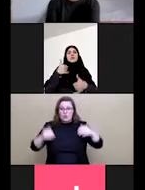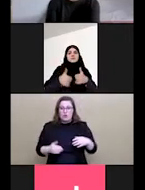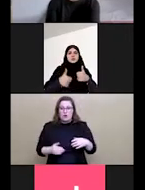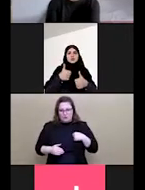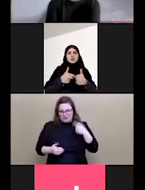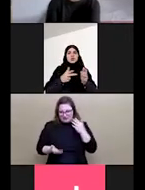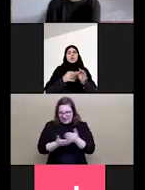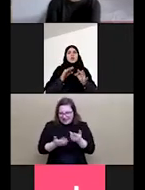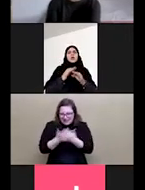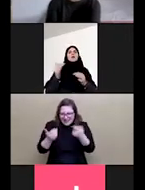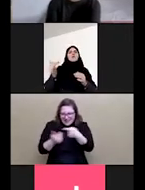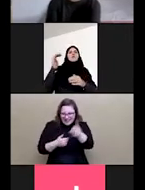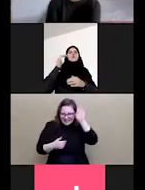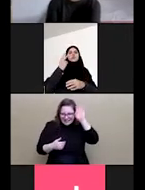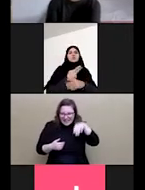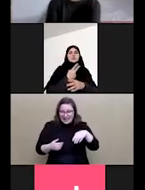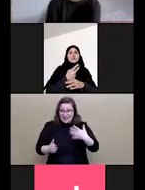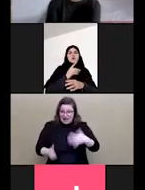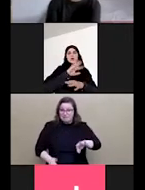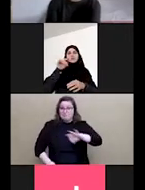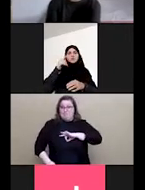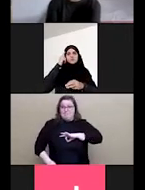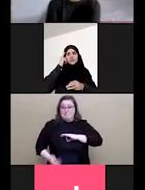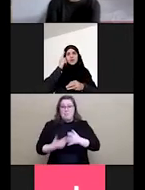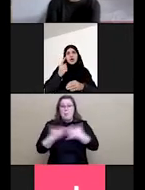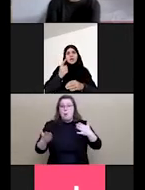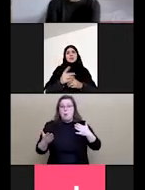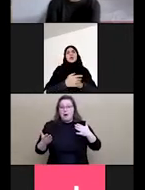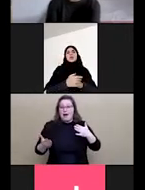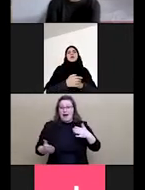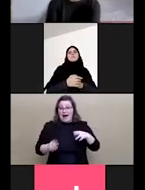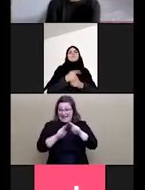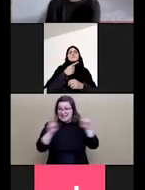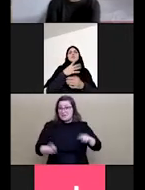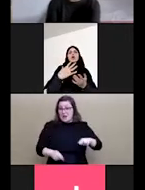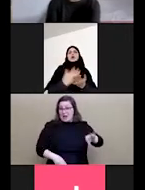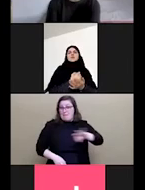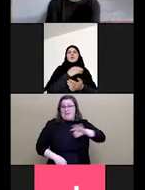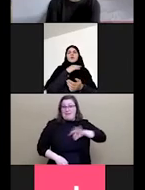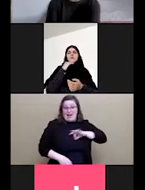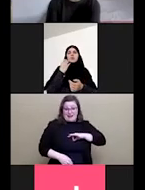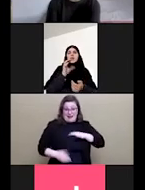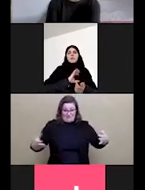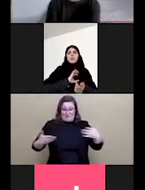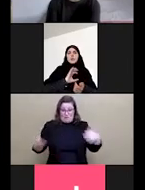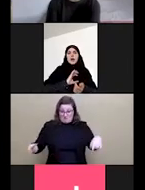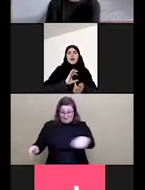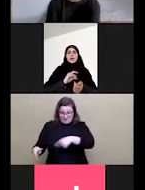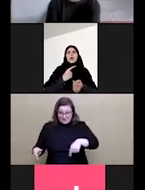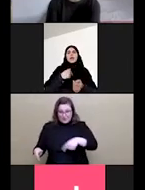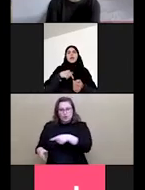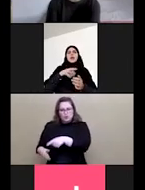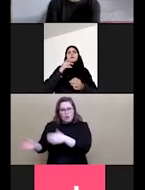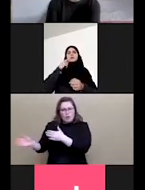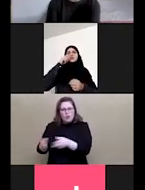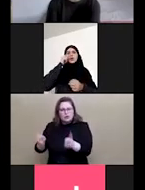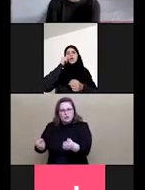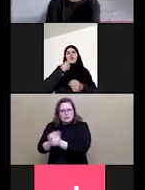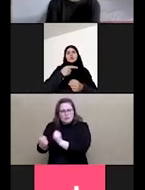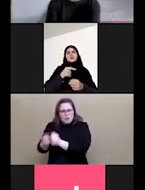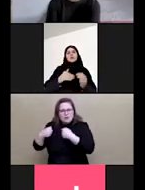they won many medals at the international level, and that basically by doing this, they